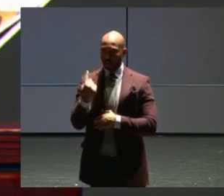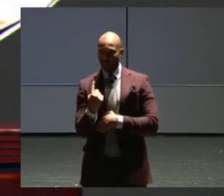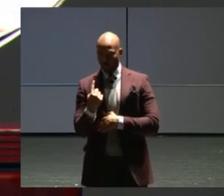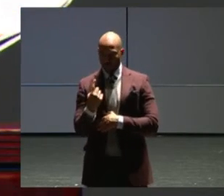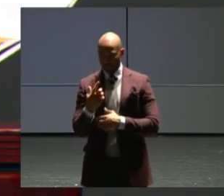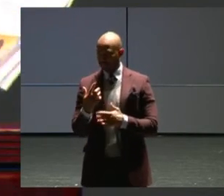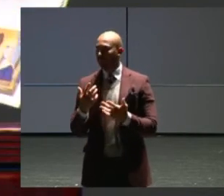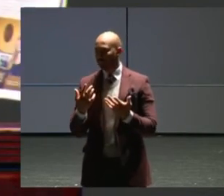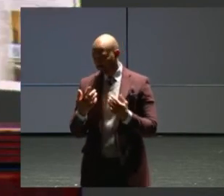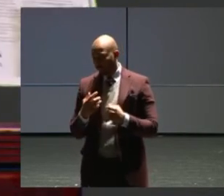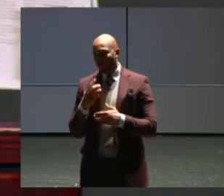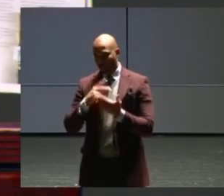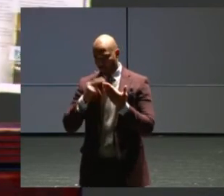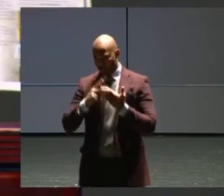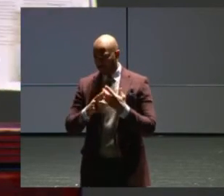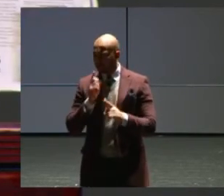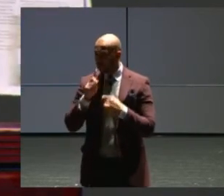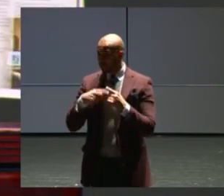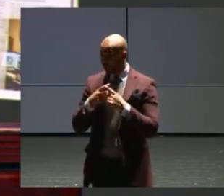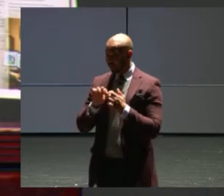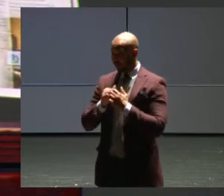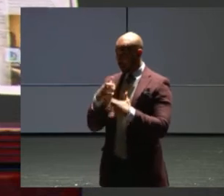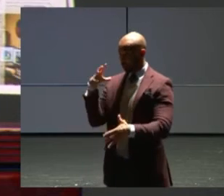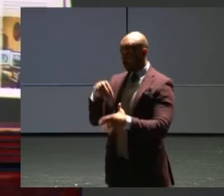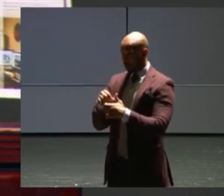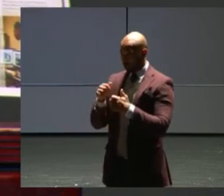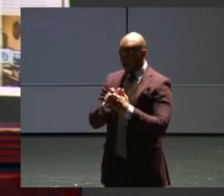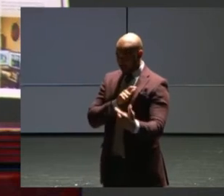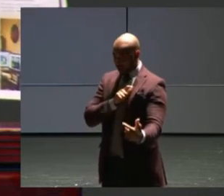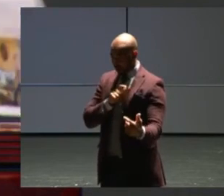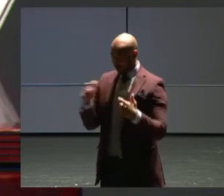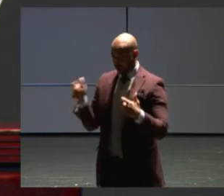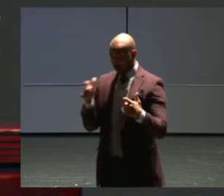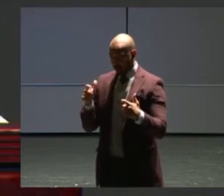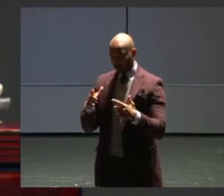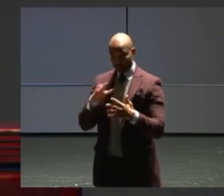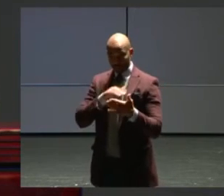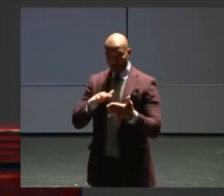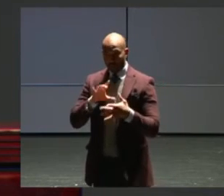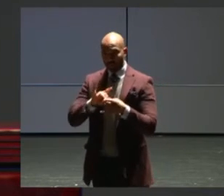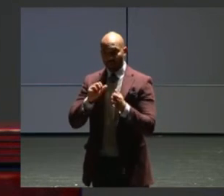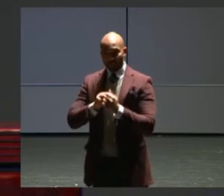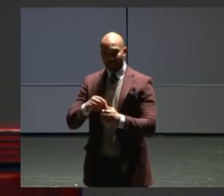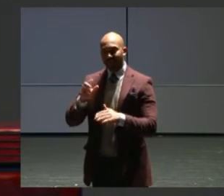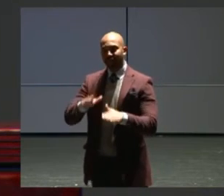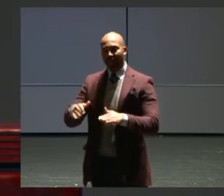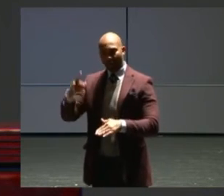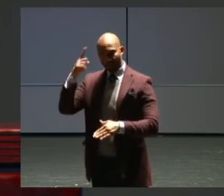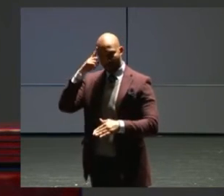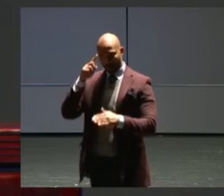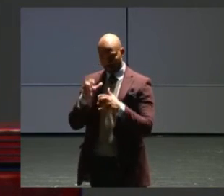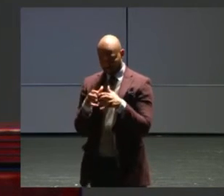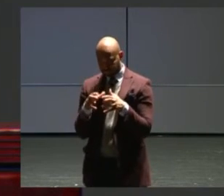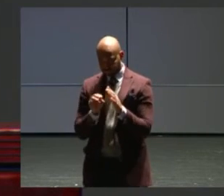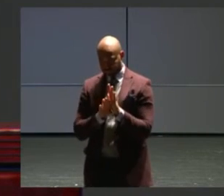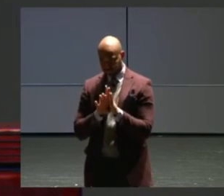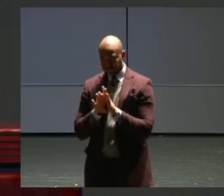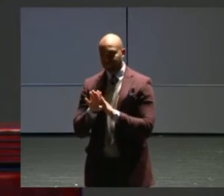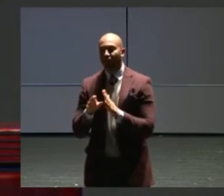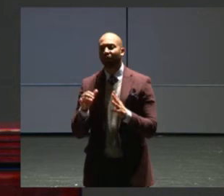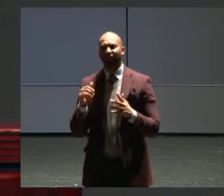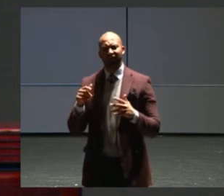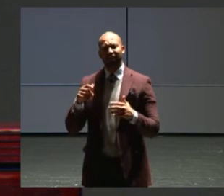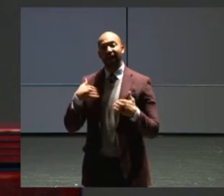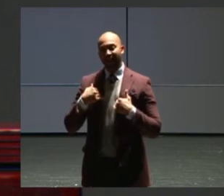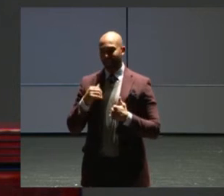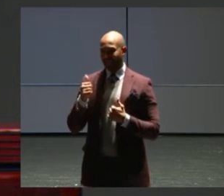particular story is about how we've joined this massive study of child brain development, major study, one of the largest of its type, to study